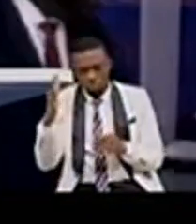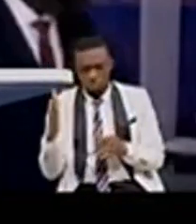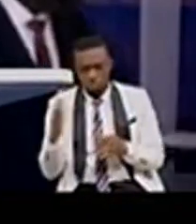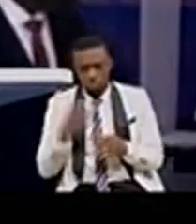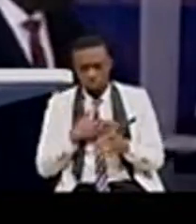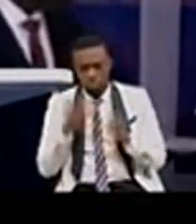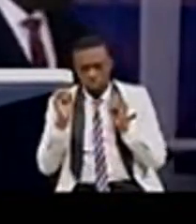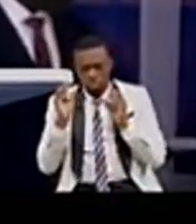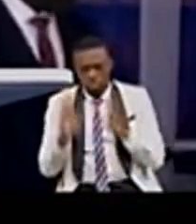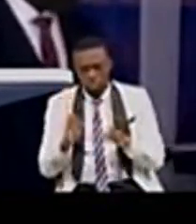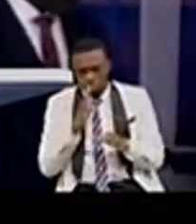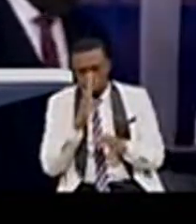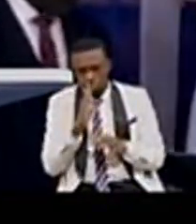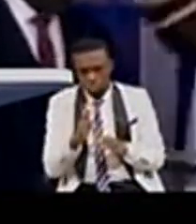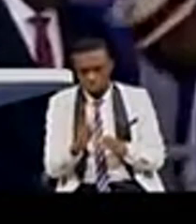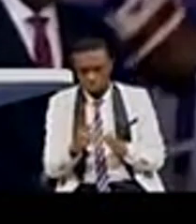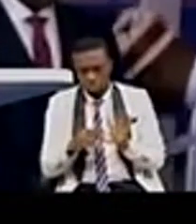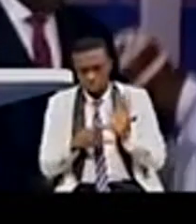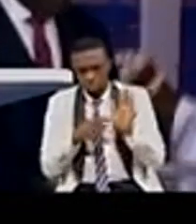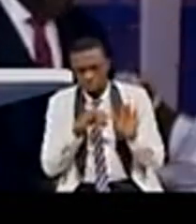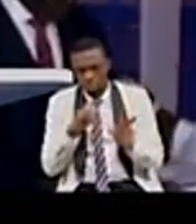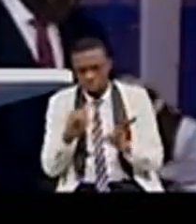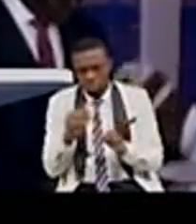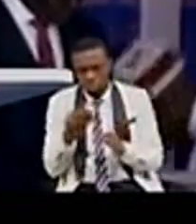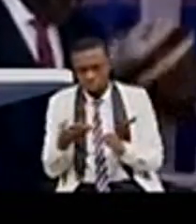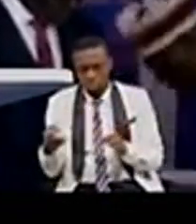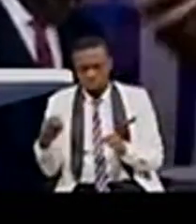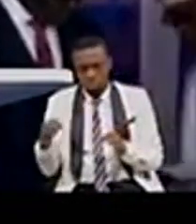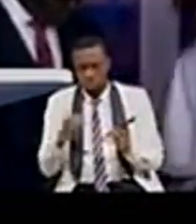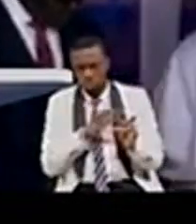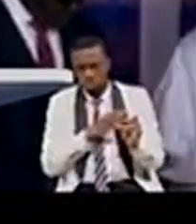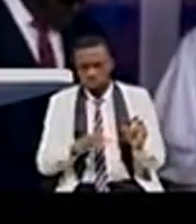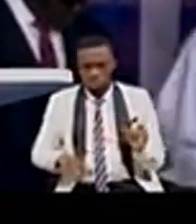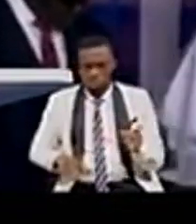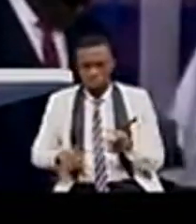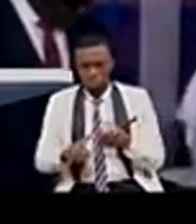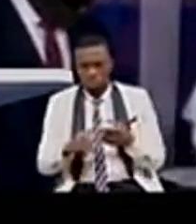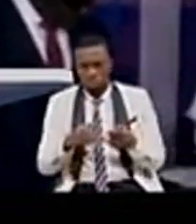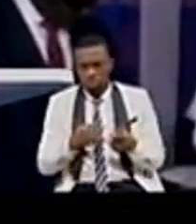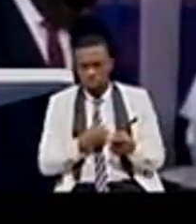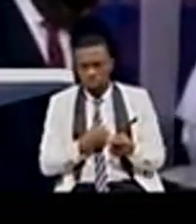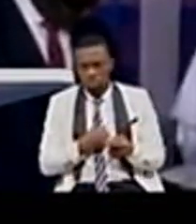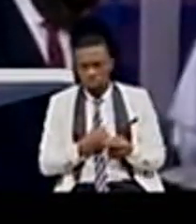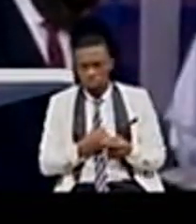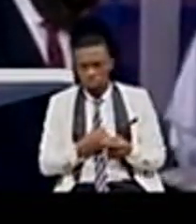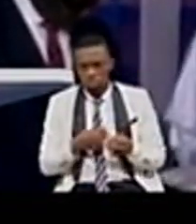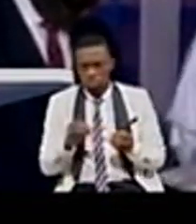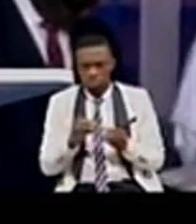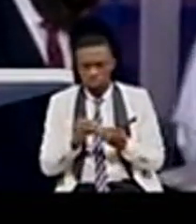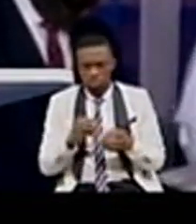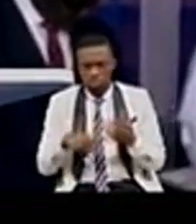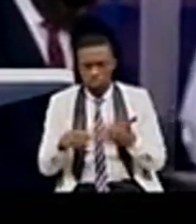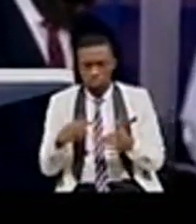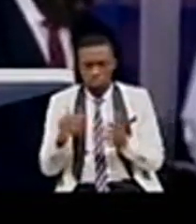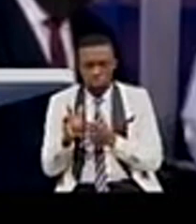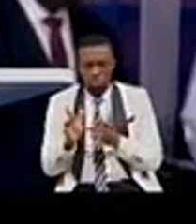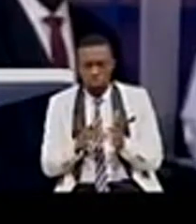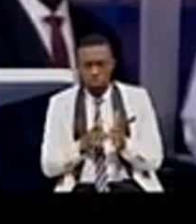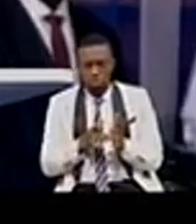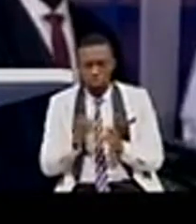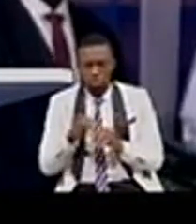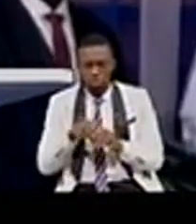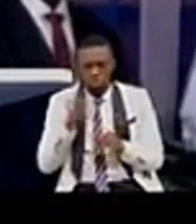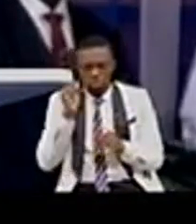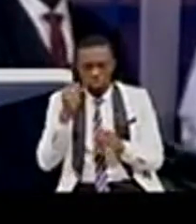be, showing the things of Christ to me. More about Jesus in his